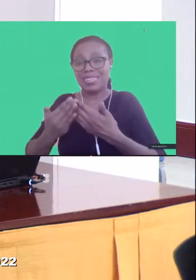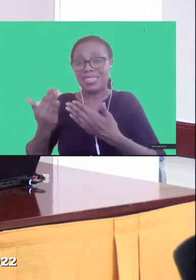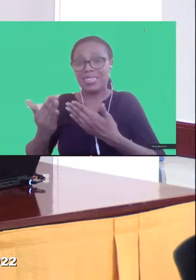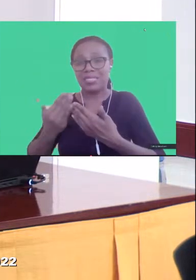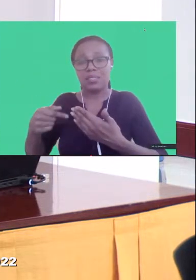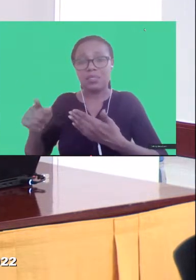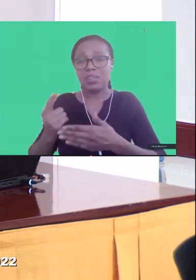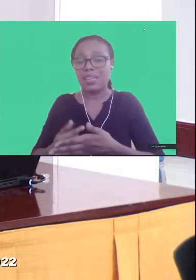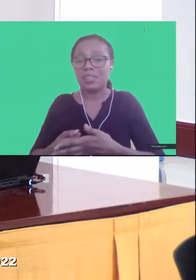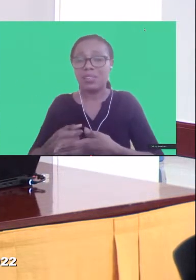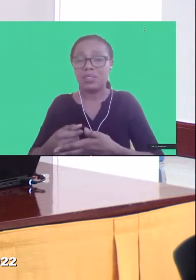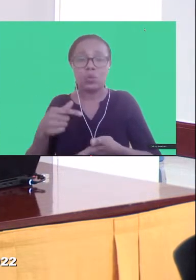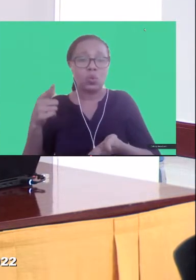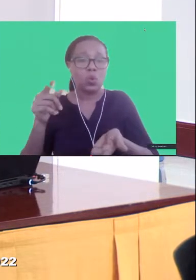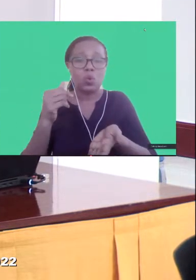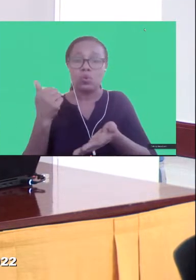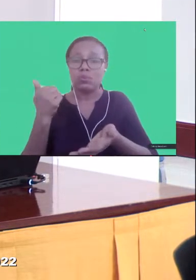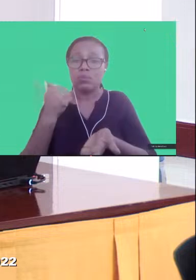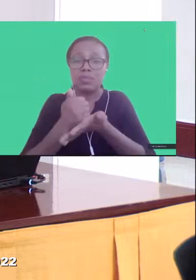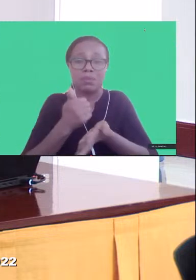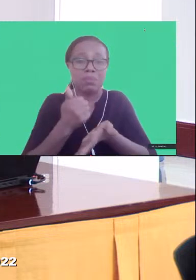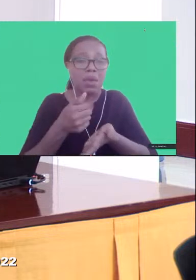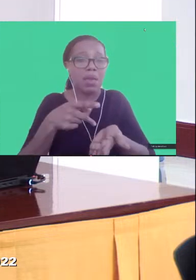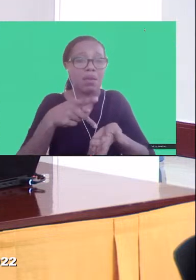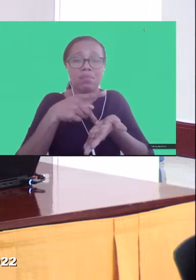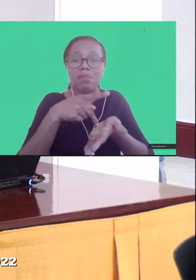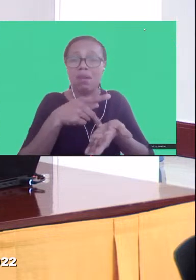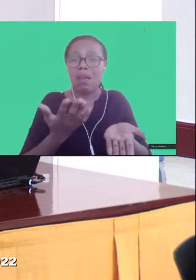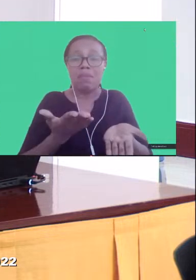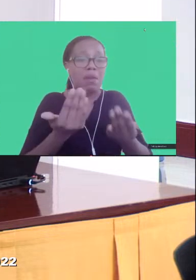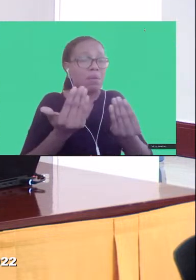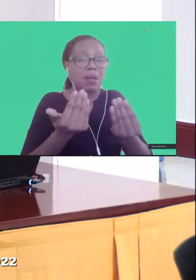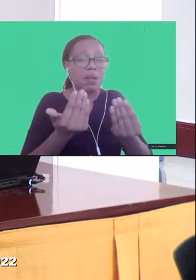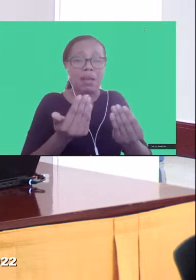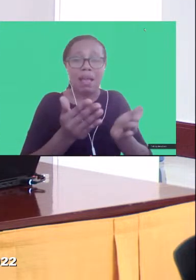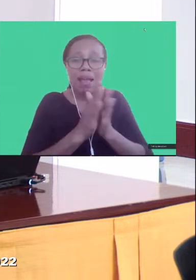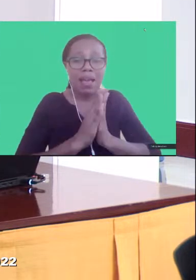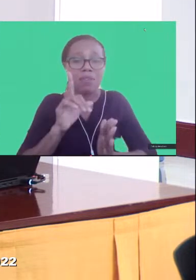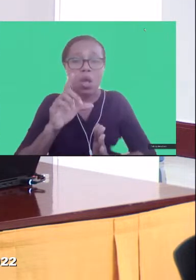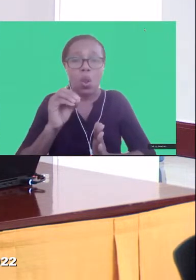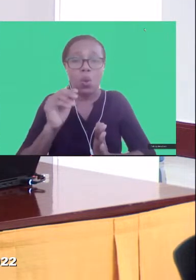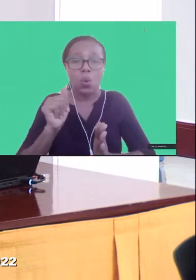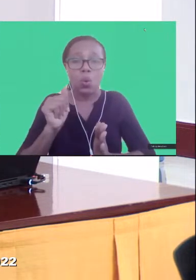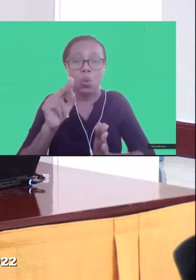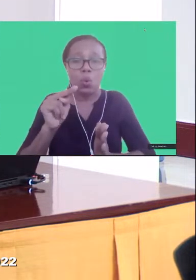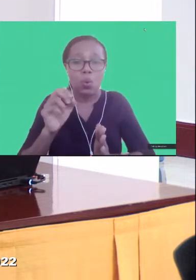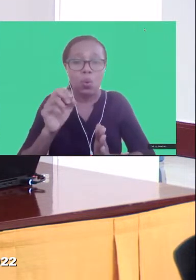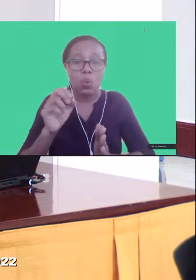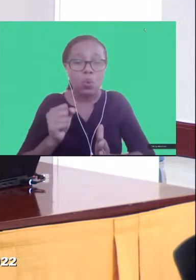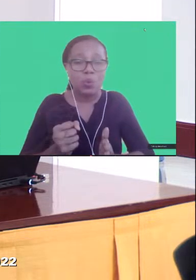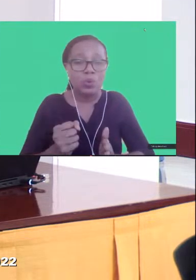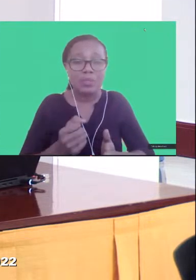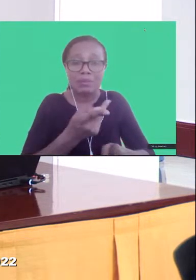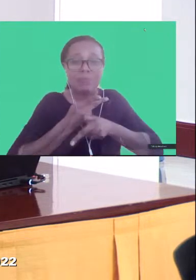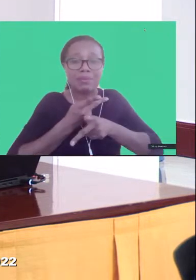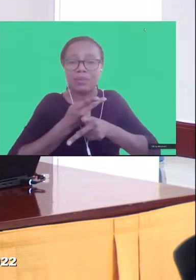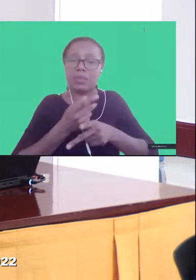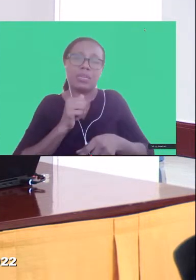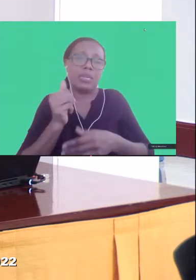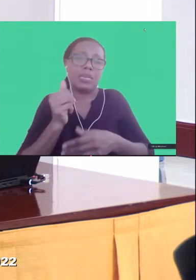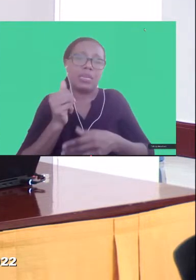scenario will be exacerbated. And we'll be focusing not only on SMEs, but we'll be also focusing on the tourism sector, who has